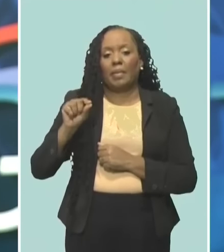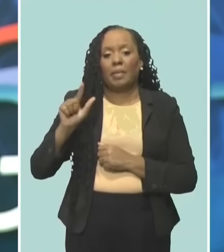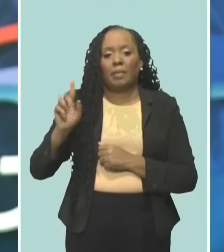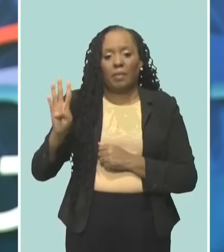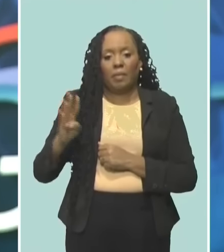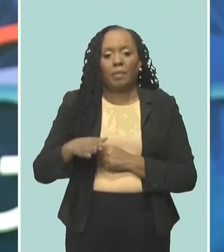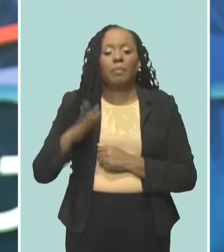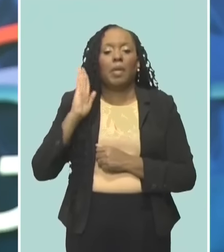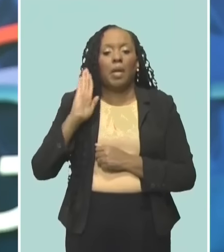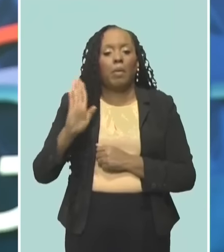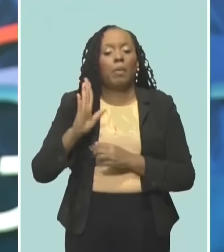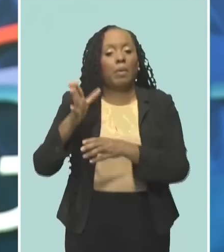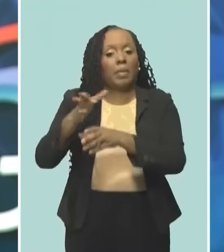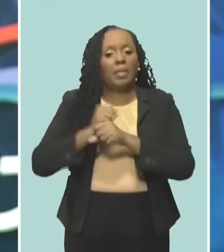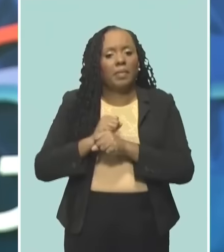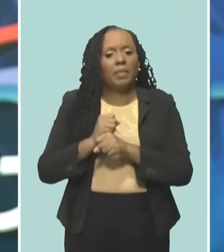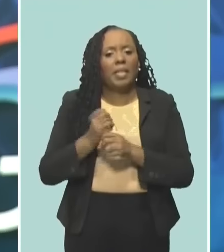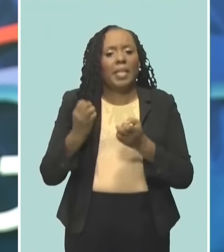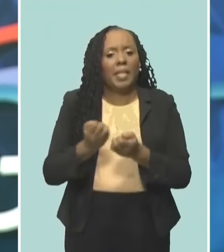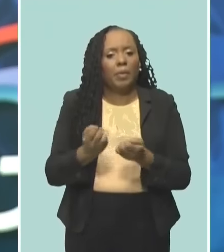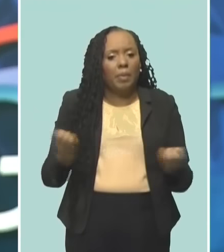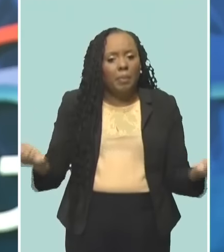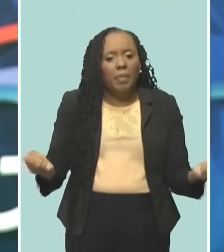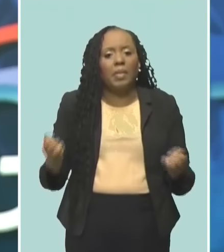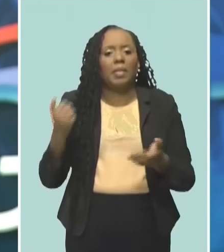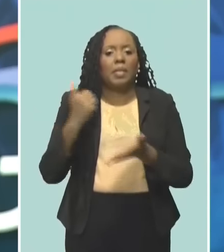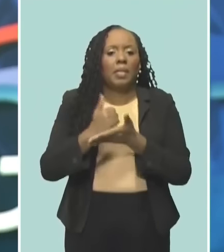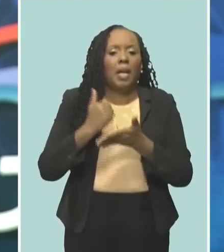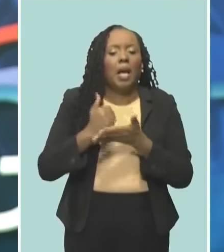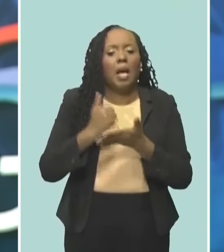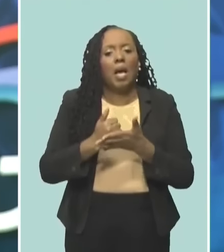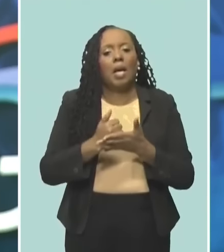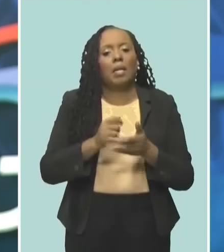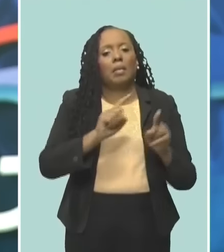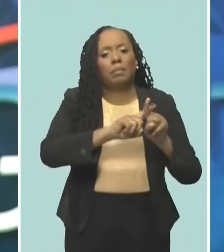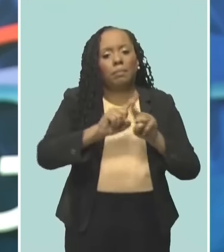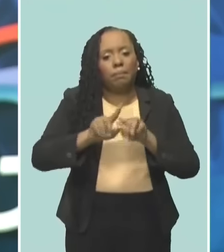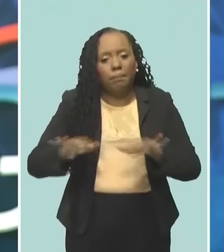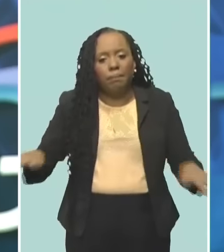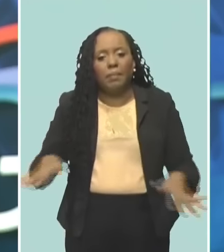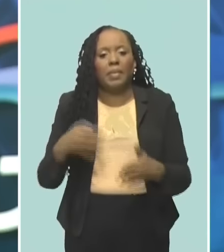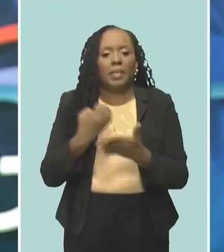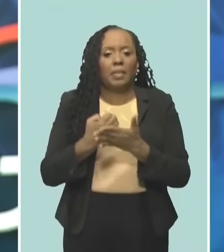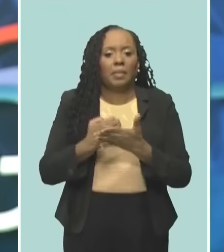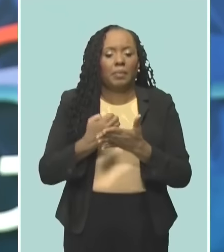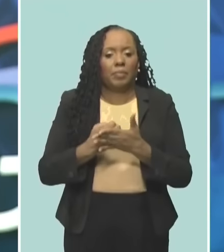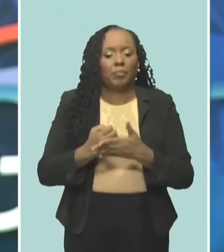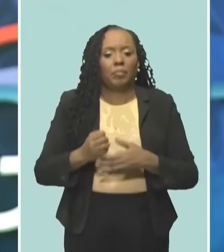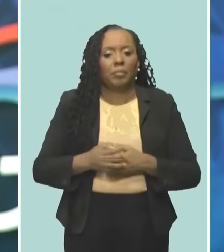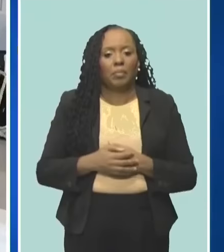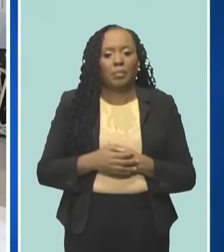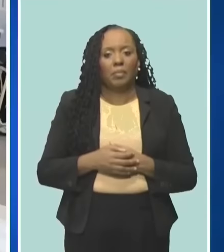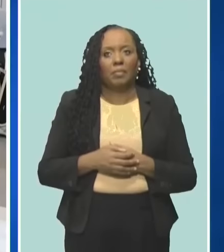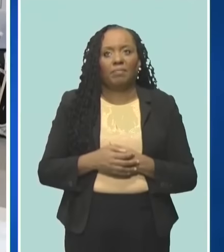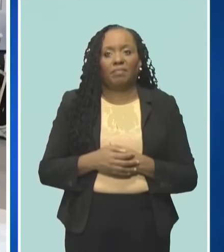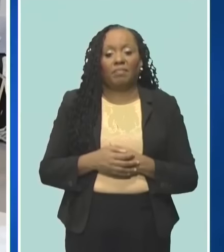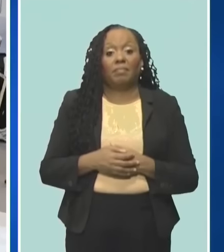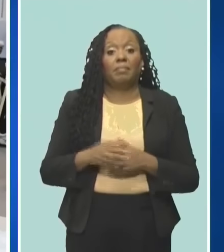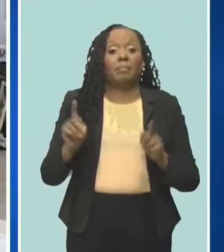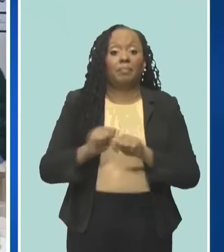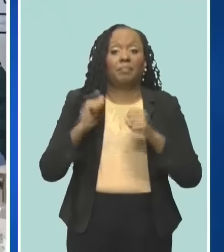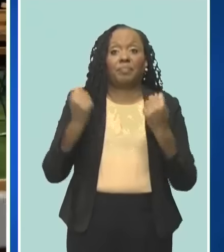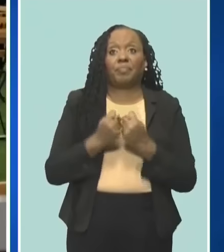several pieces of equipment that will help in its quest to diversify the economy. Sharika Griffith reports. Team Barbados did